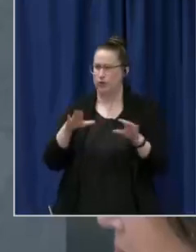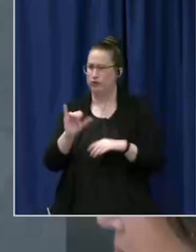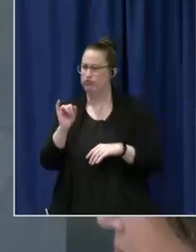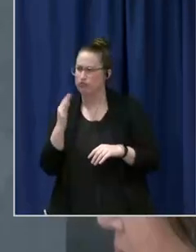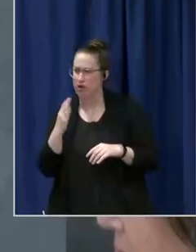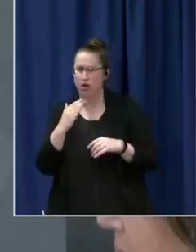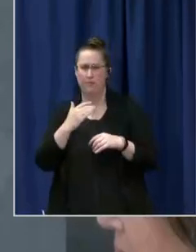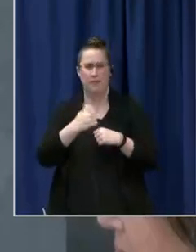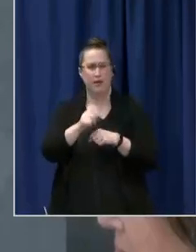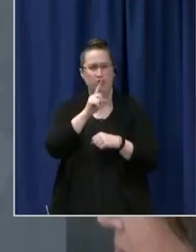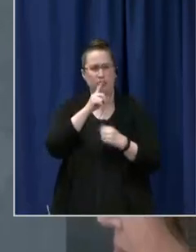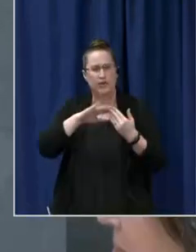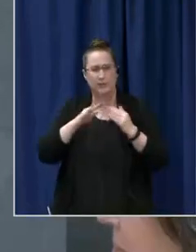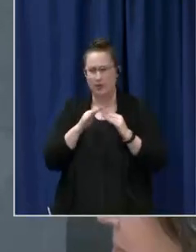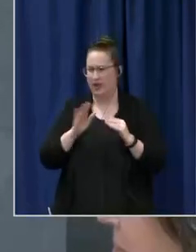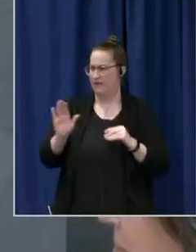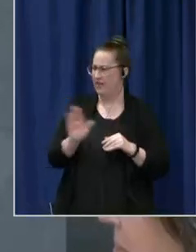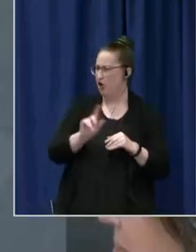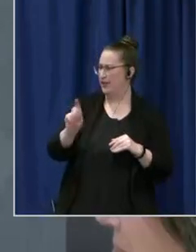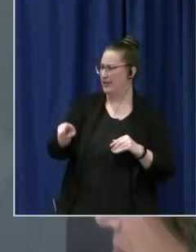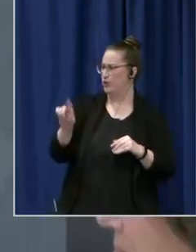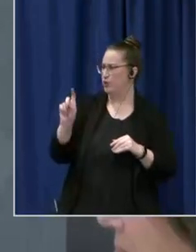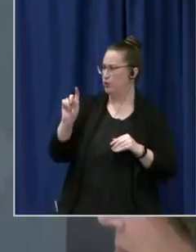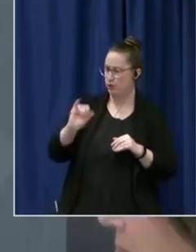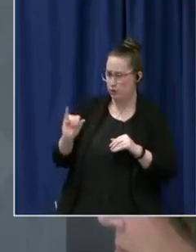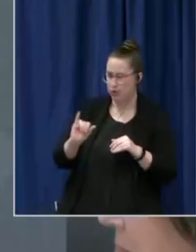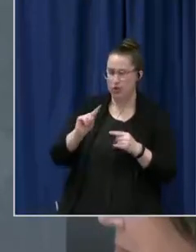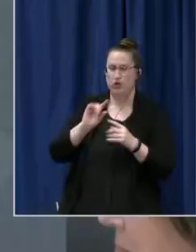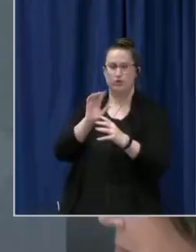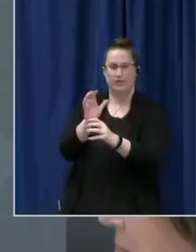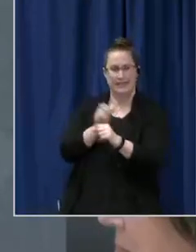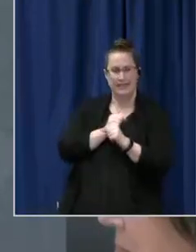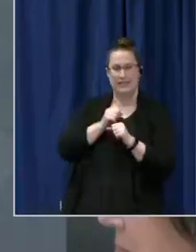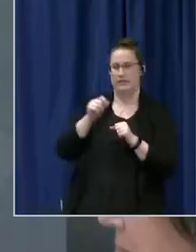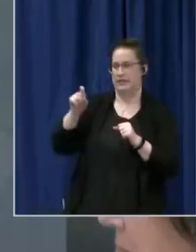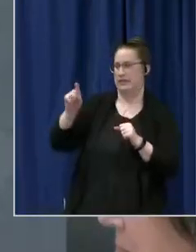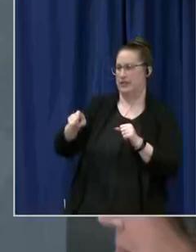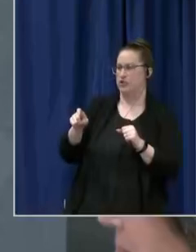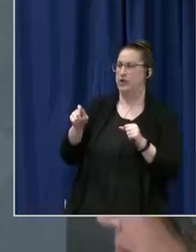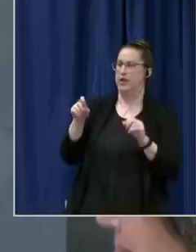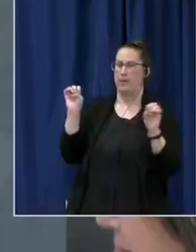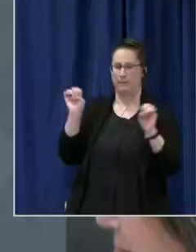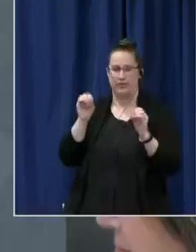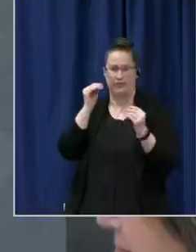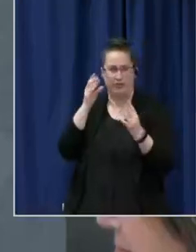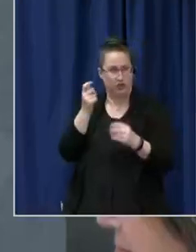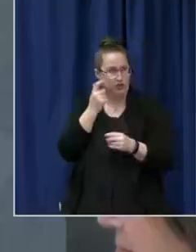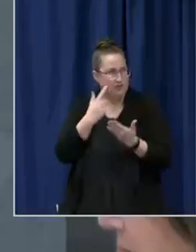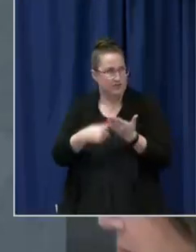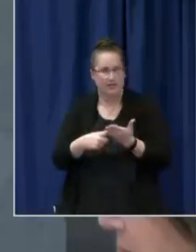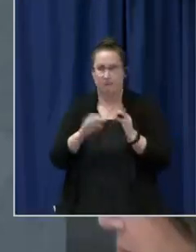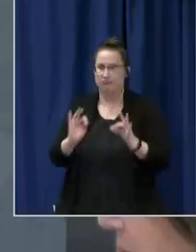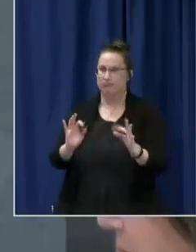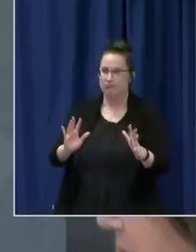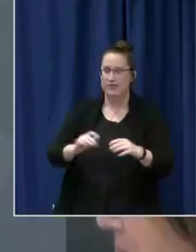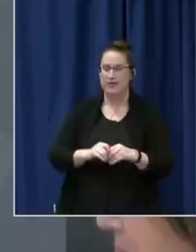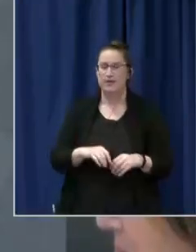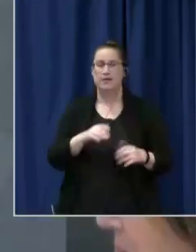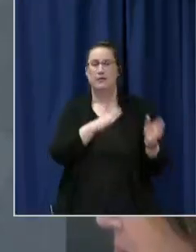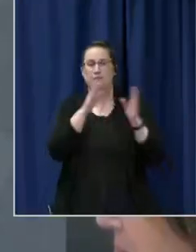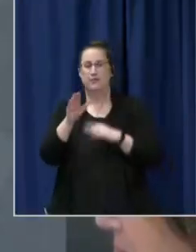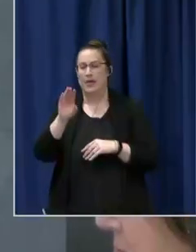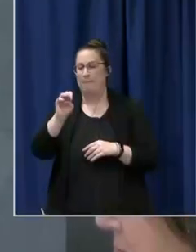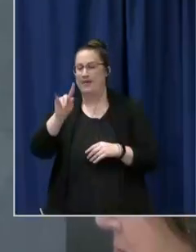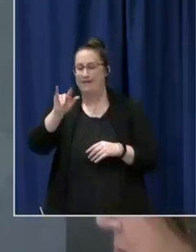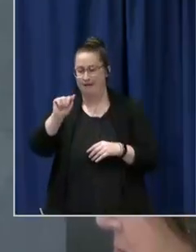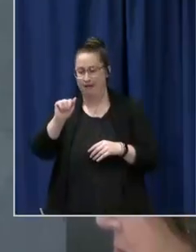communities have what they need to receive essential emergency information, which we just talked about. And media, ensuring that we